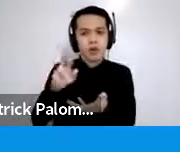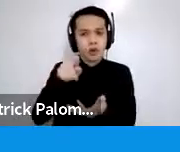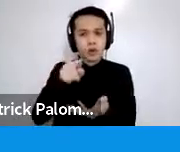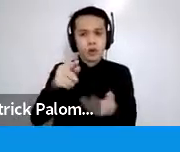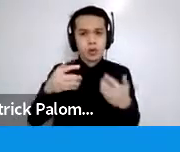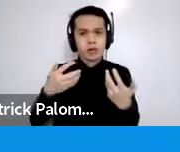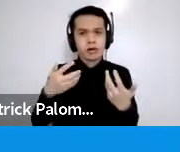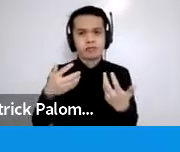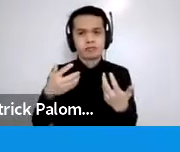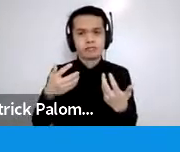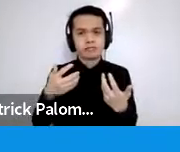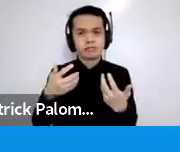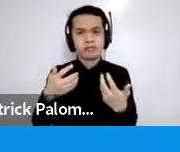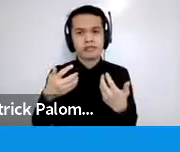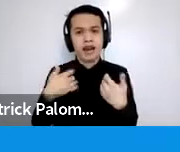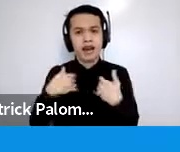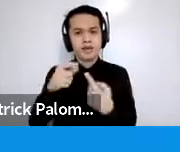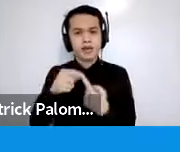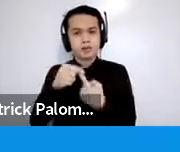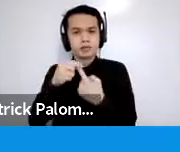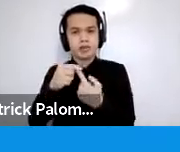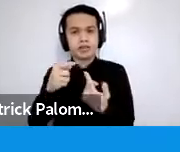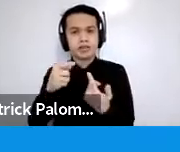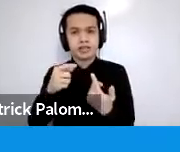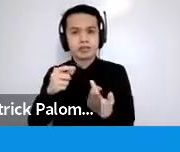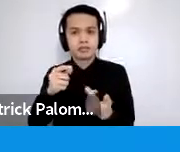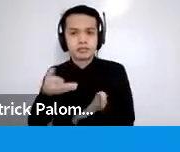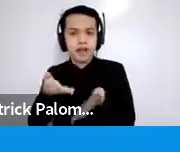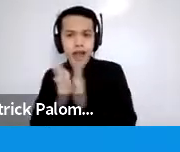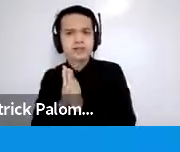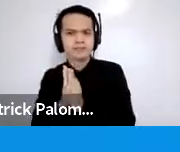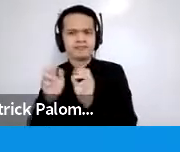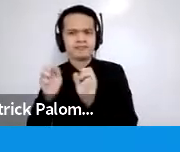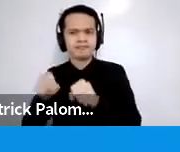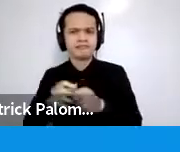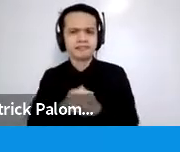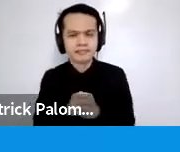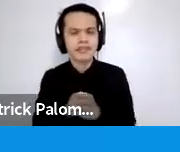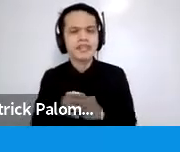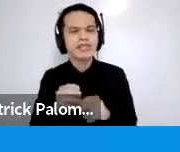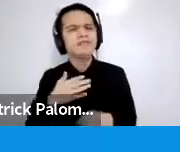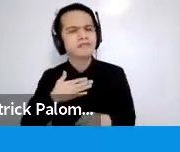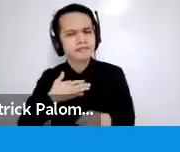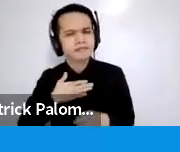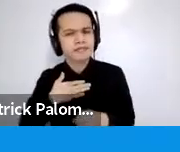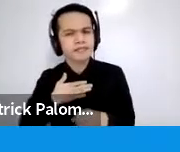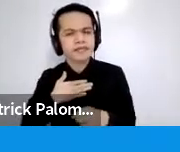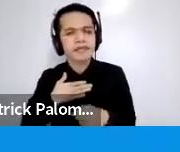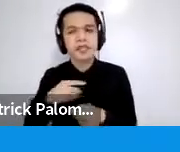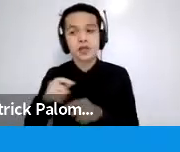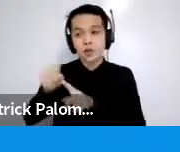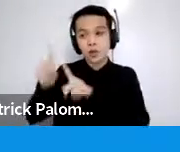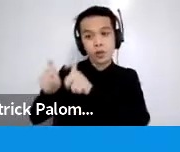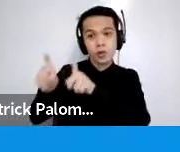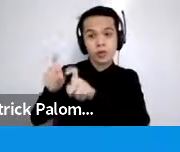a special guest request. Please note that questions to